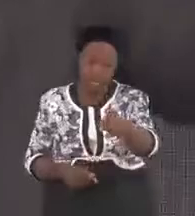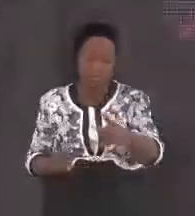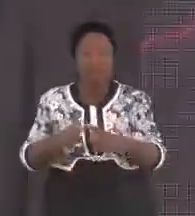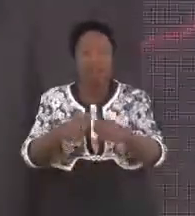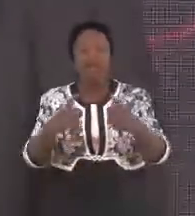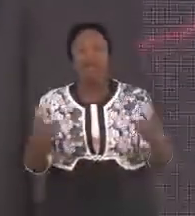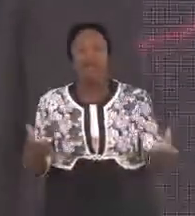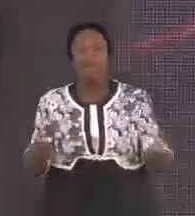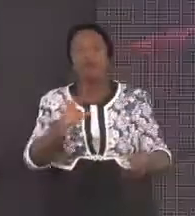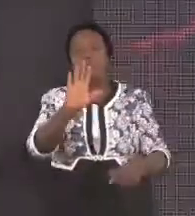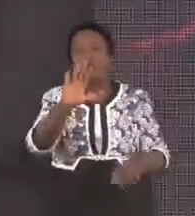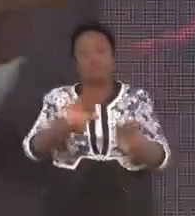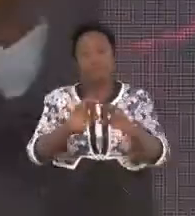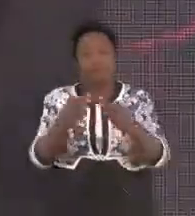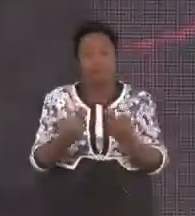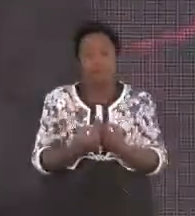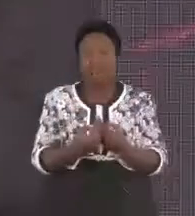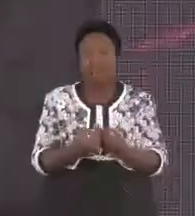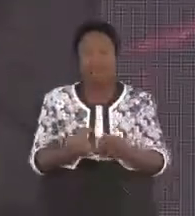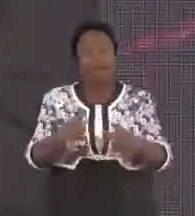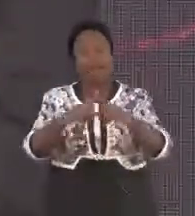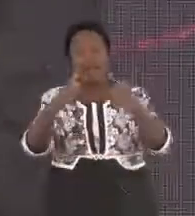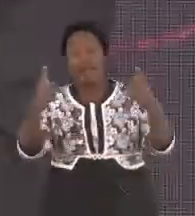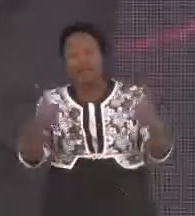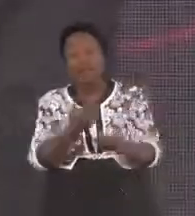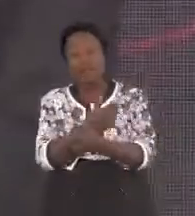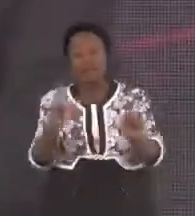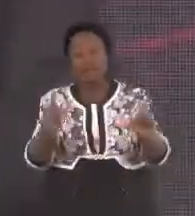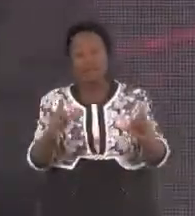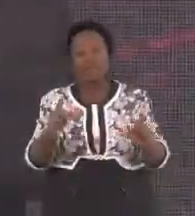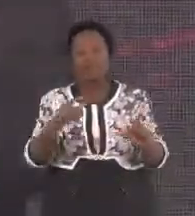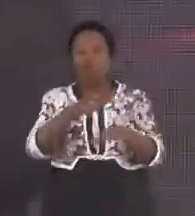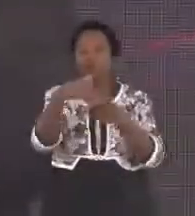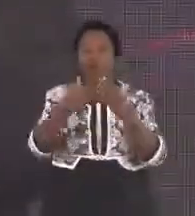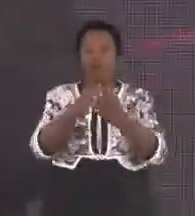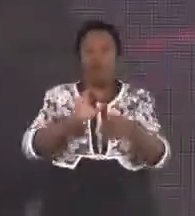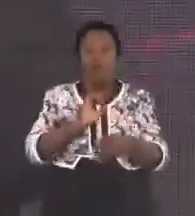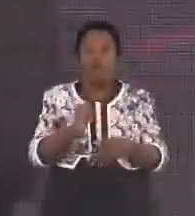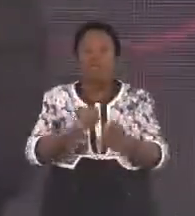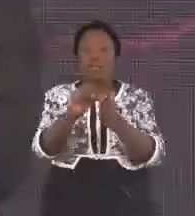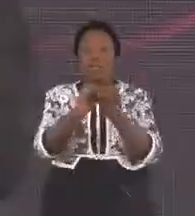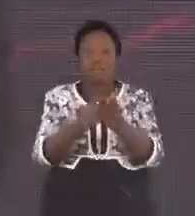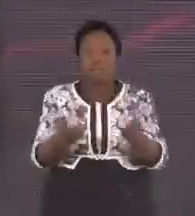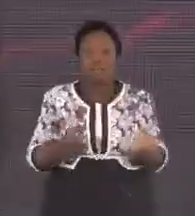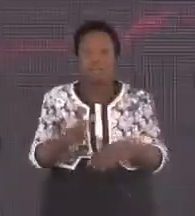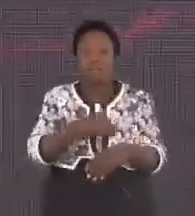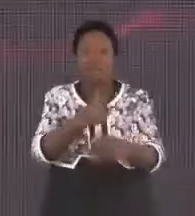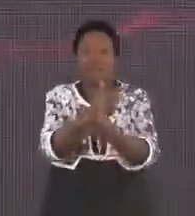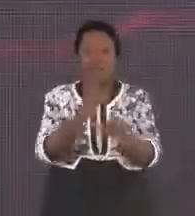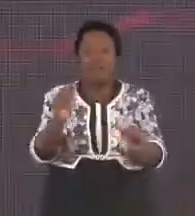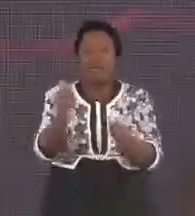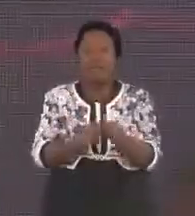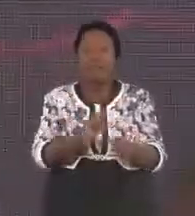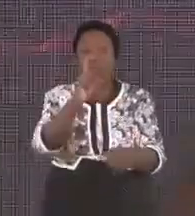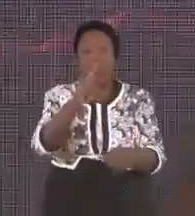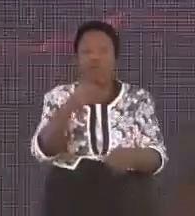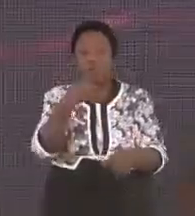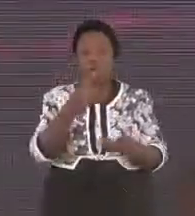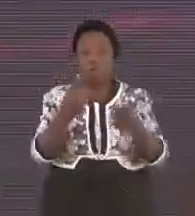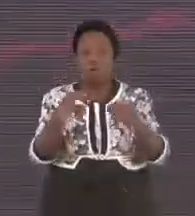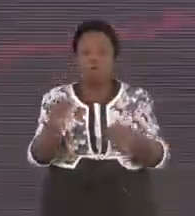your family, liberate our whole state here, and liberate everyone who comes in our